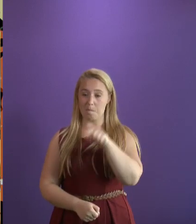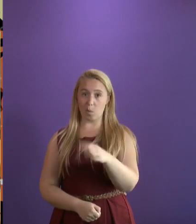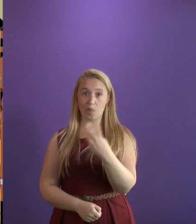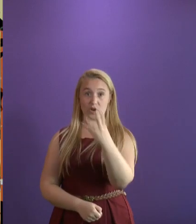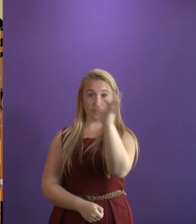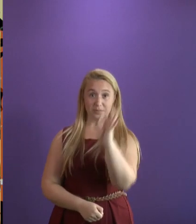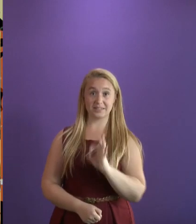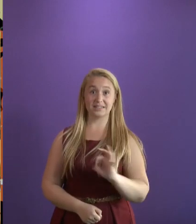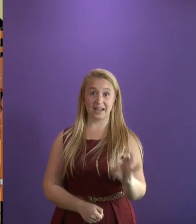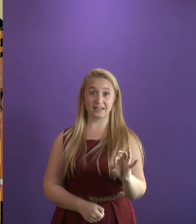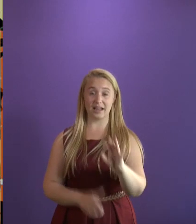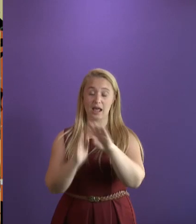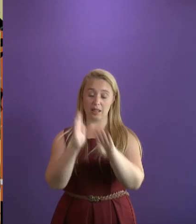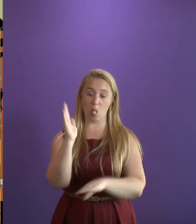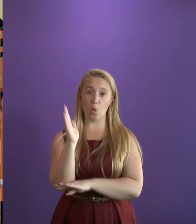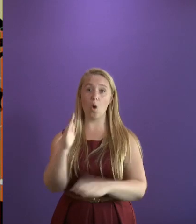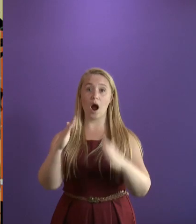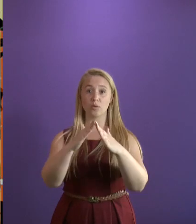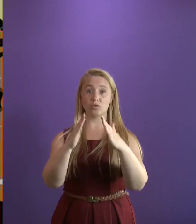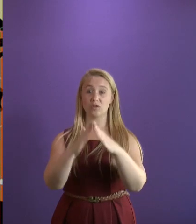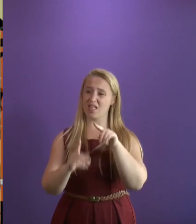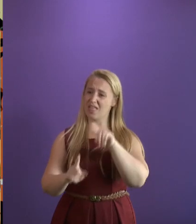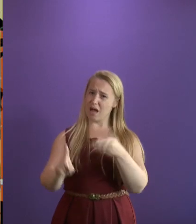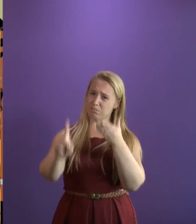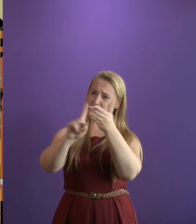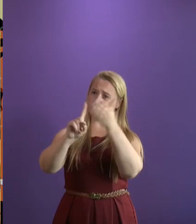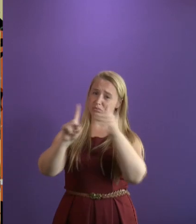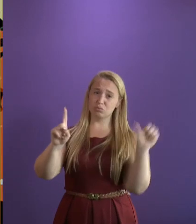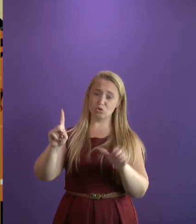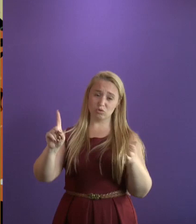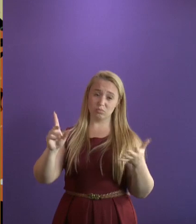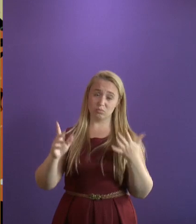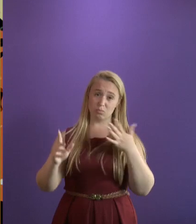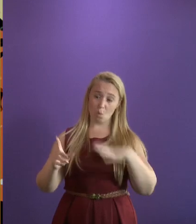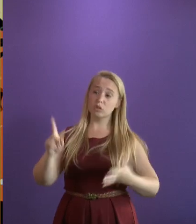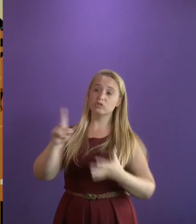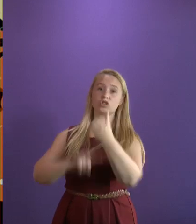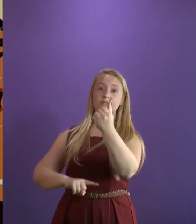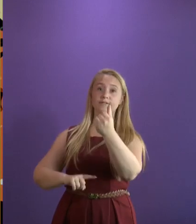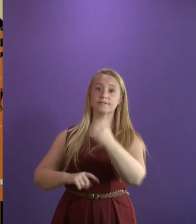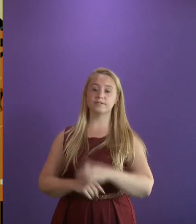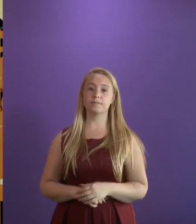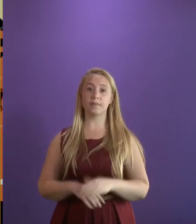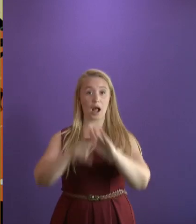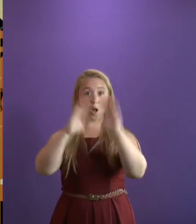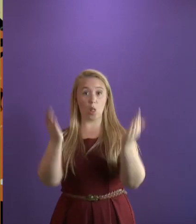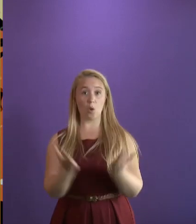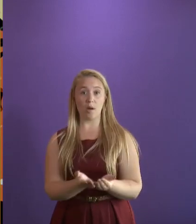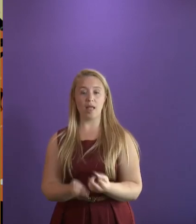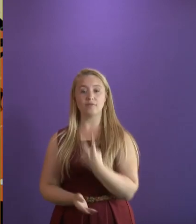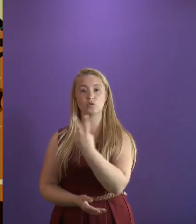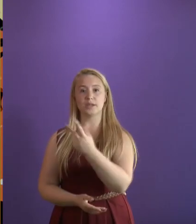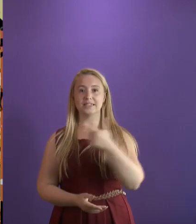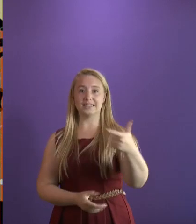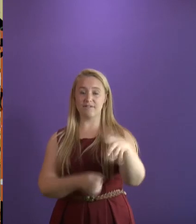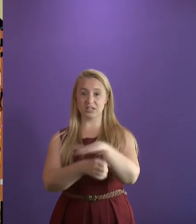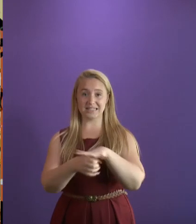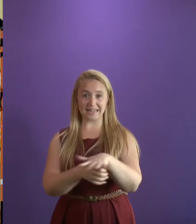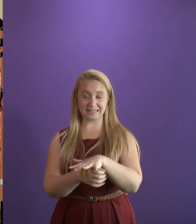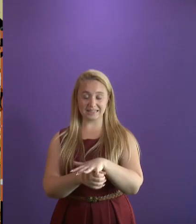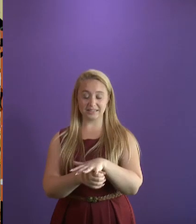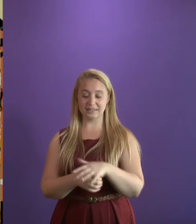61.3% of seats in the lower house. I think that's a target we should all aspire to. What do you think? And globally, there are 27 states.